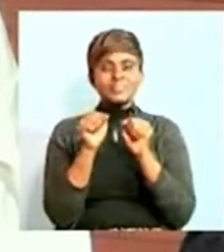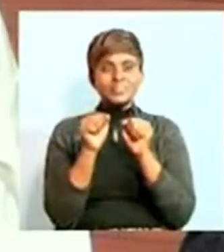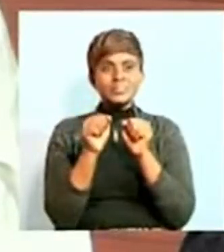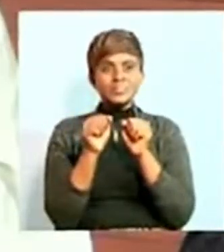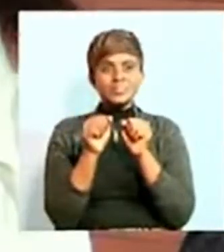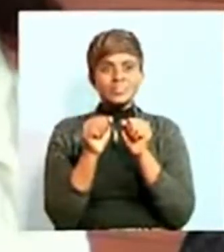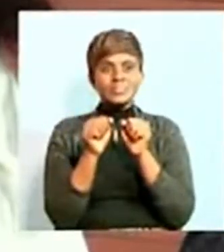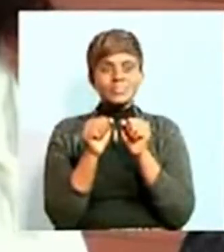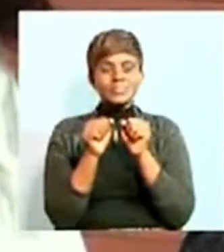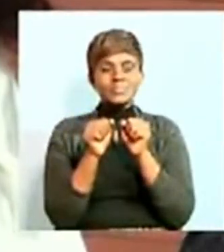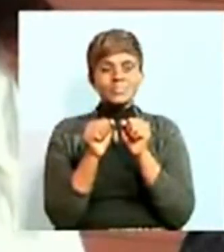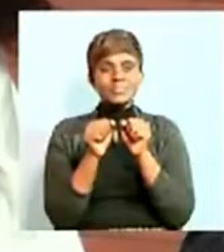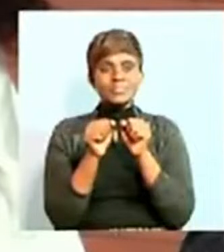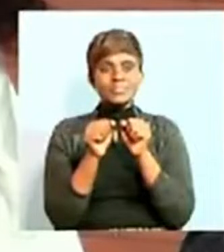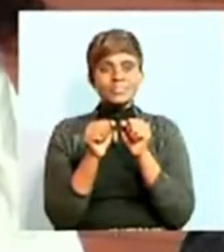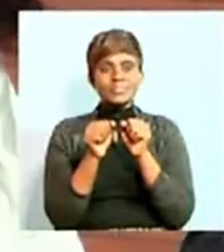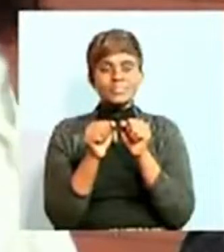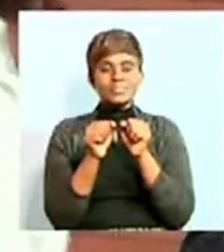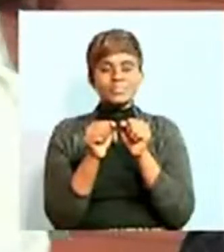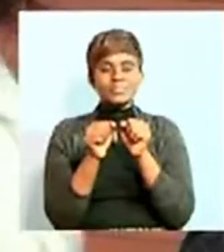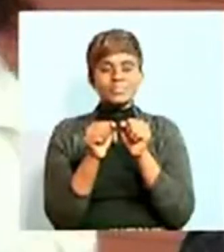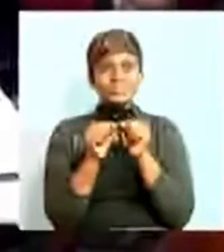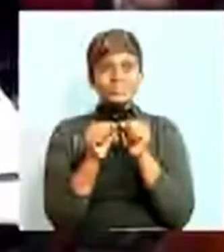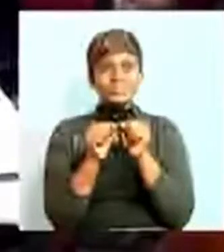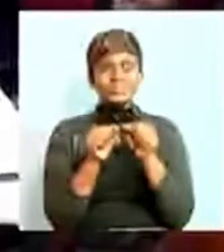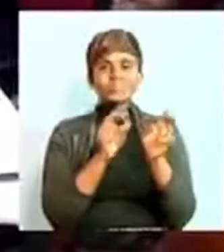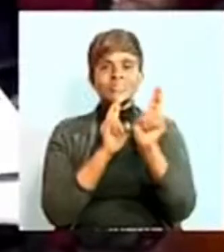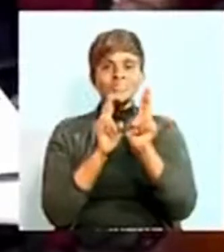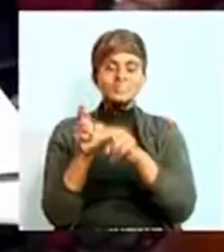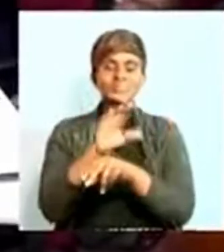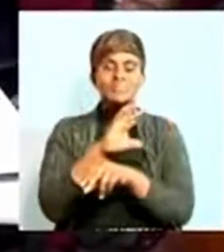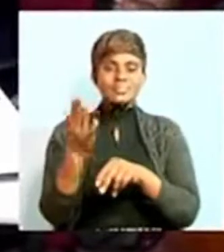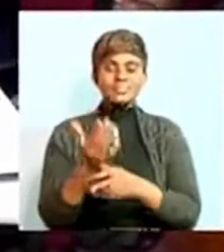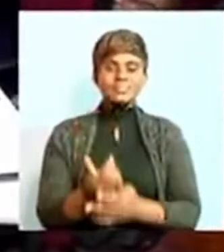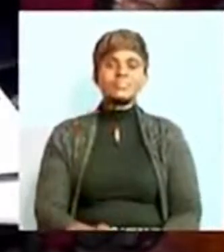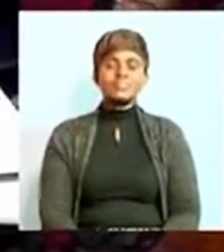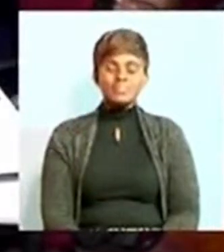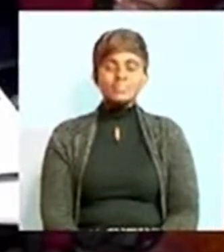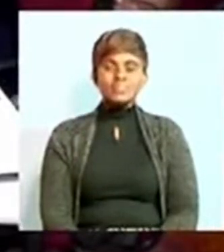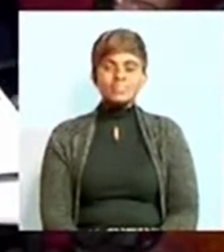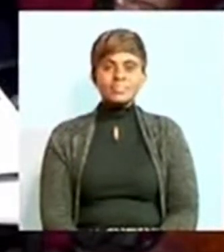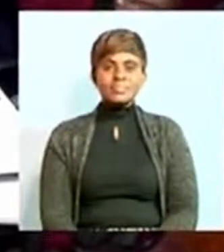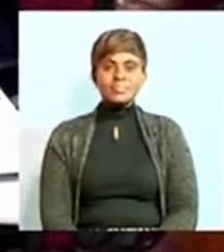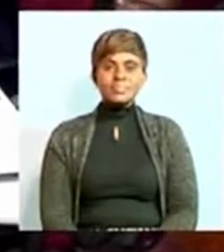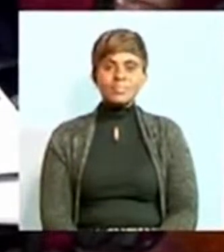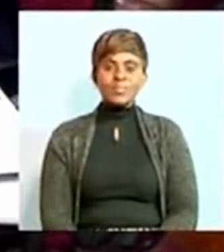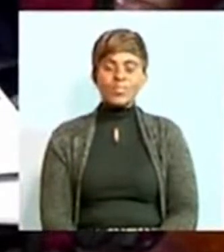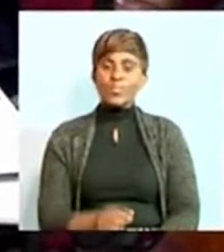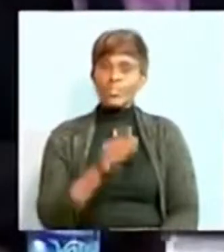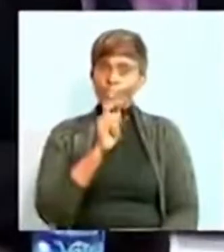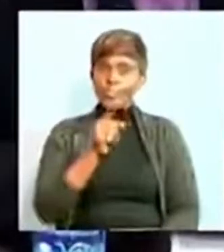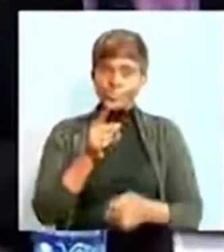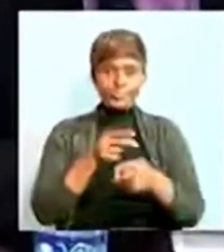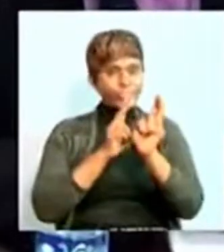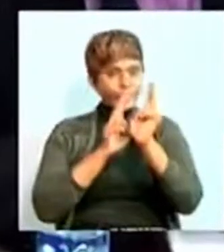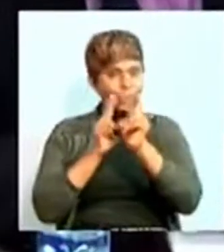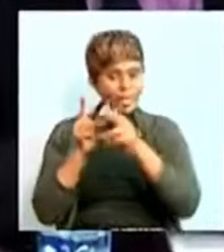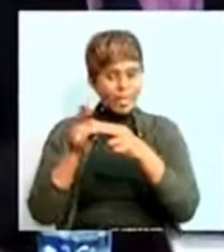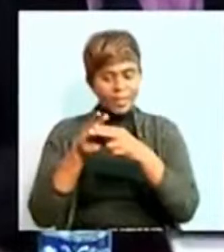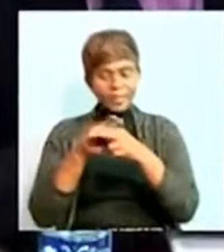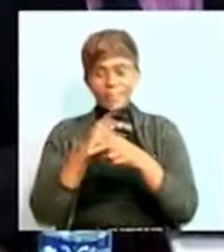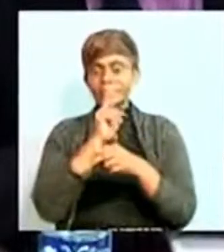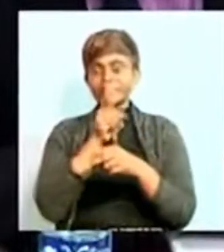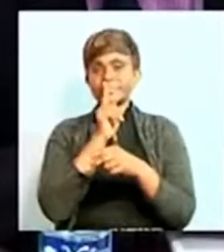him, yeah. Please respond. Chair, maybe in a short response that we can give.